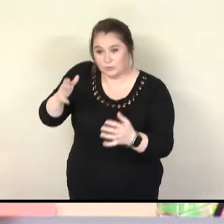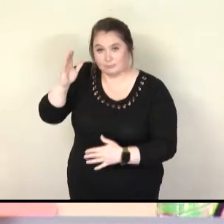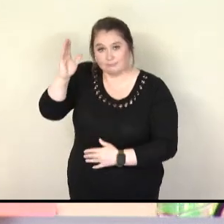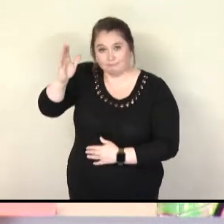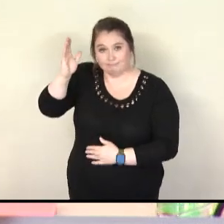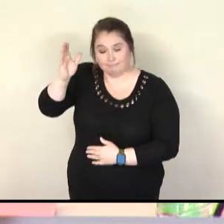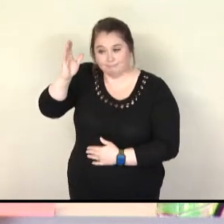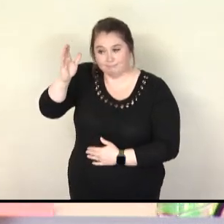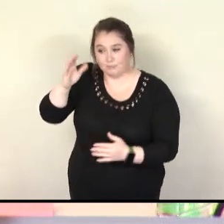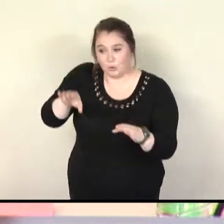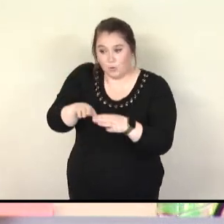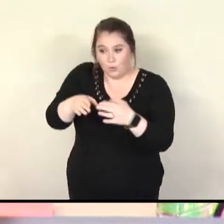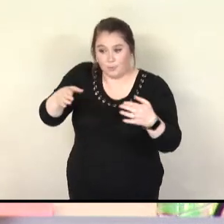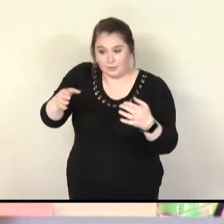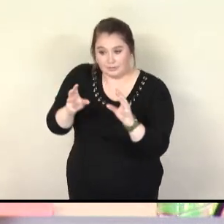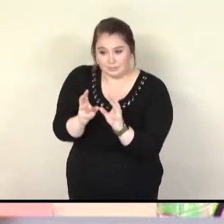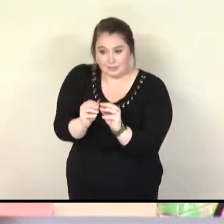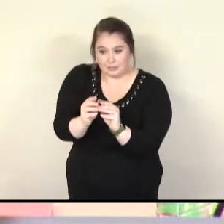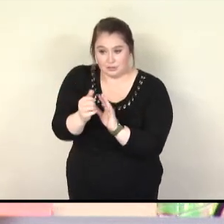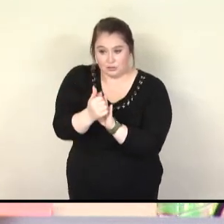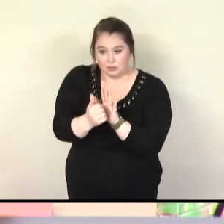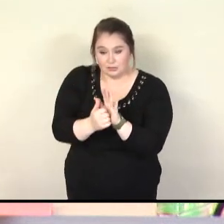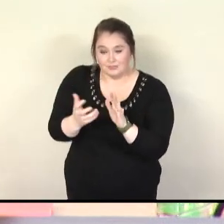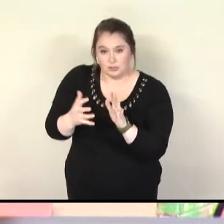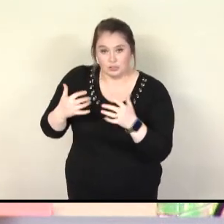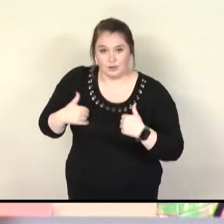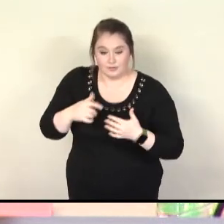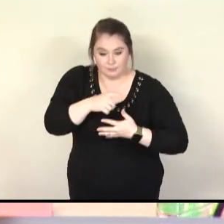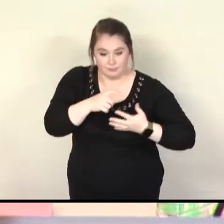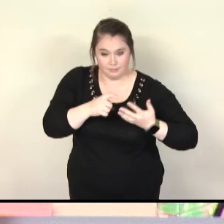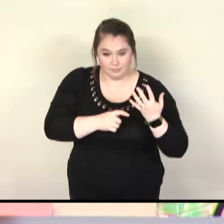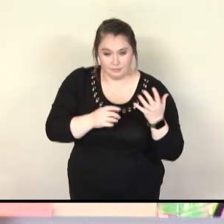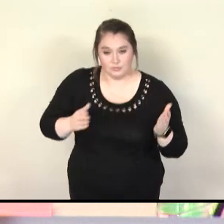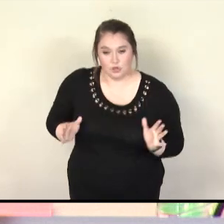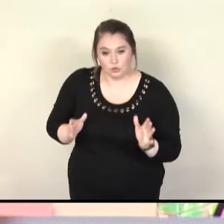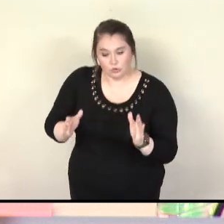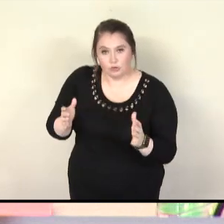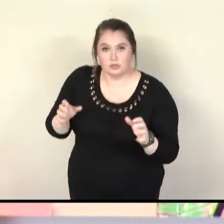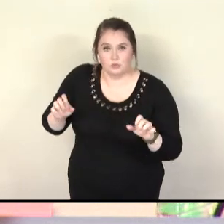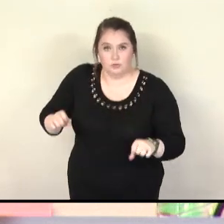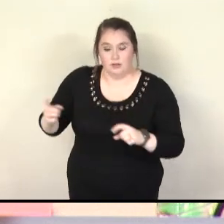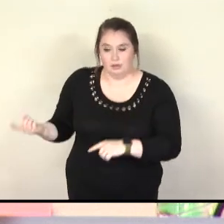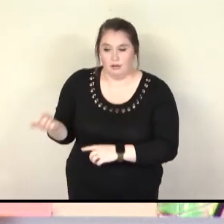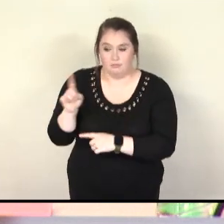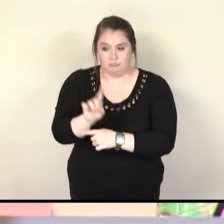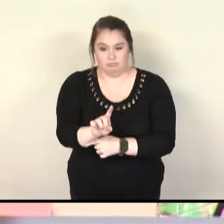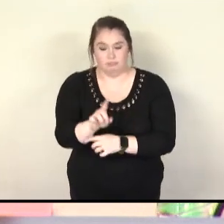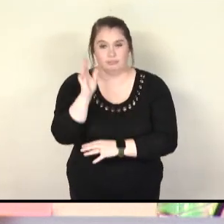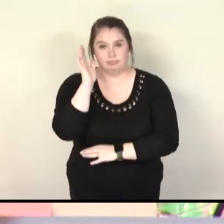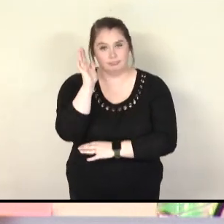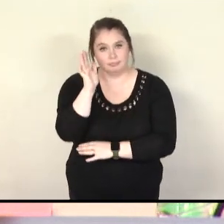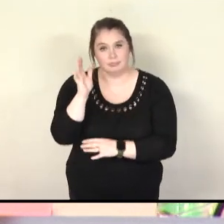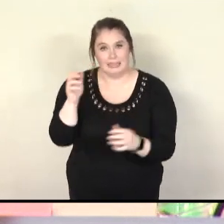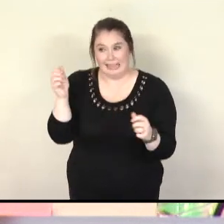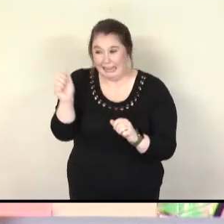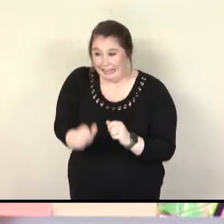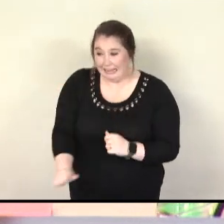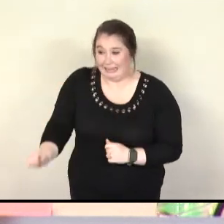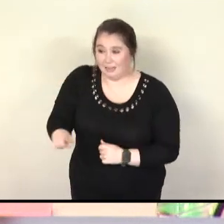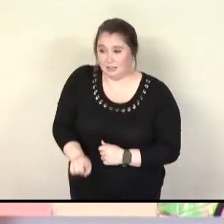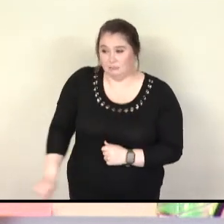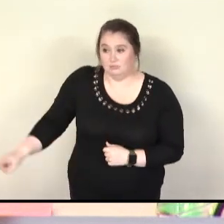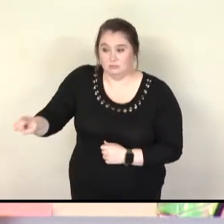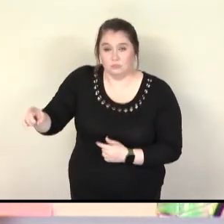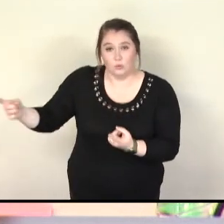the open meeting agenda items this evening. The board encourages comments about open meeting agenda items from members of the public. Anyone who